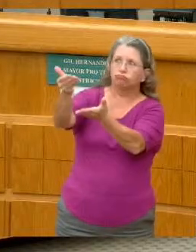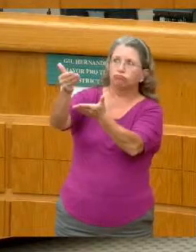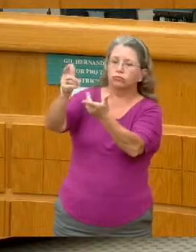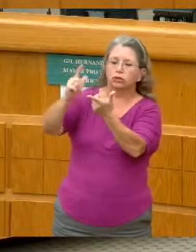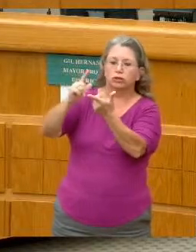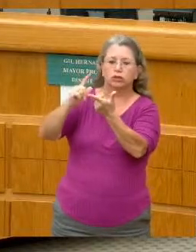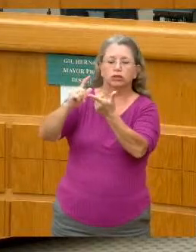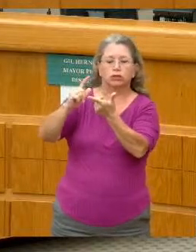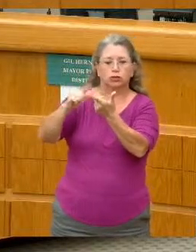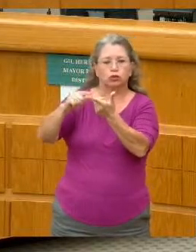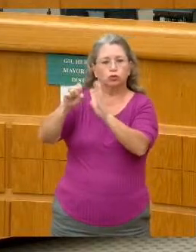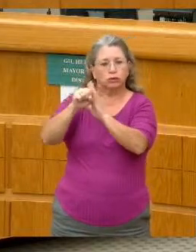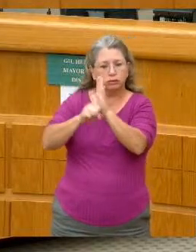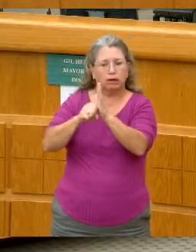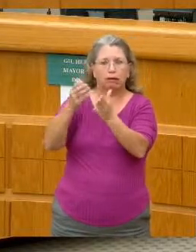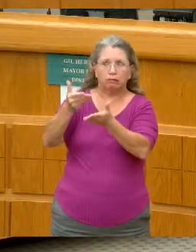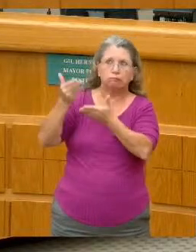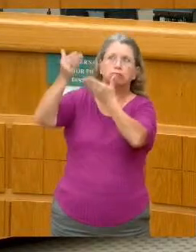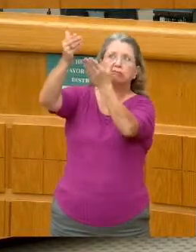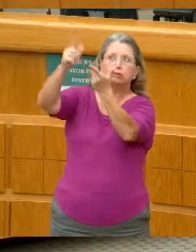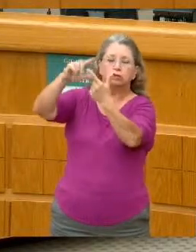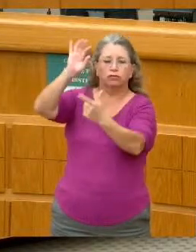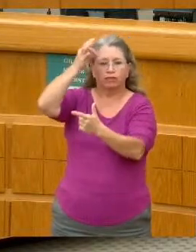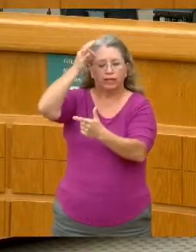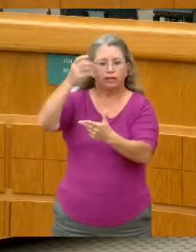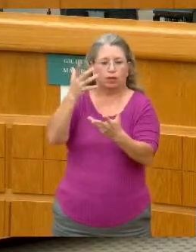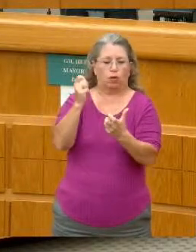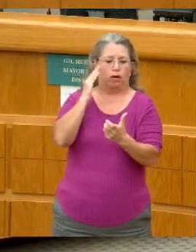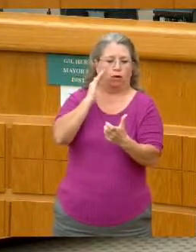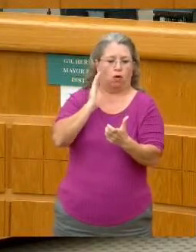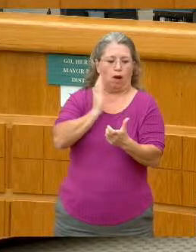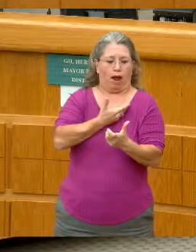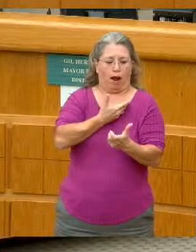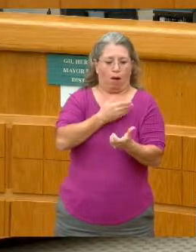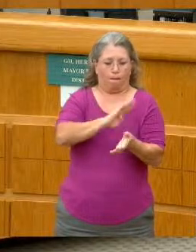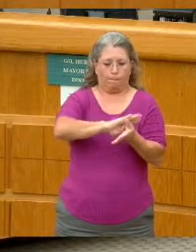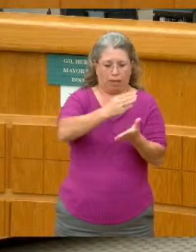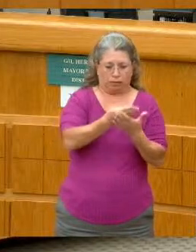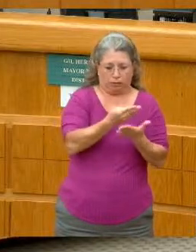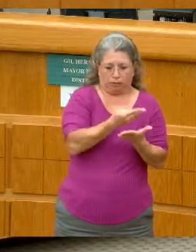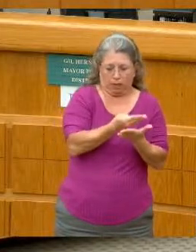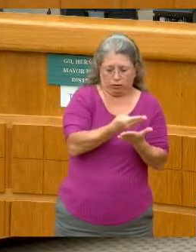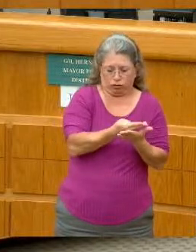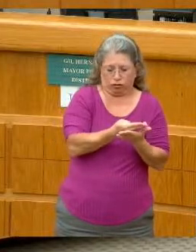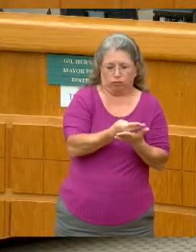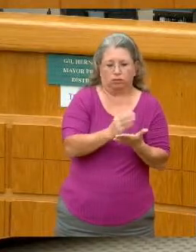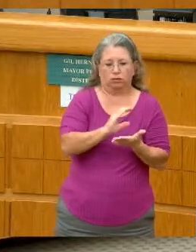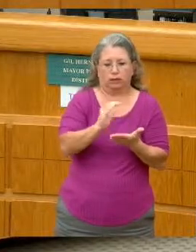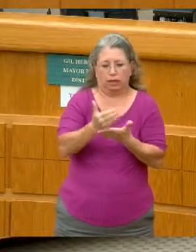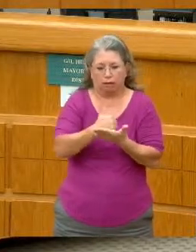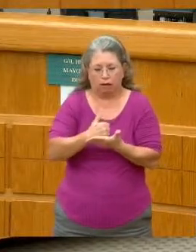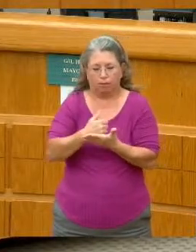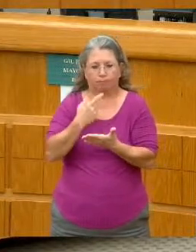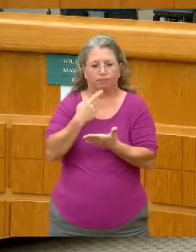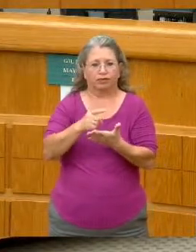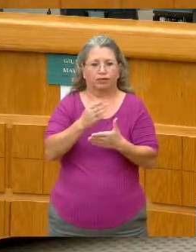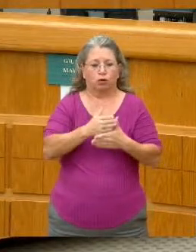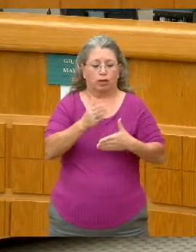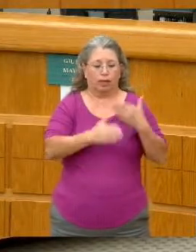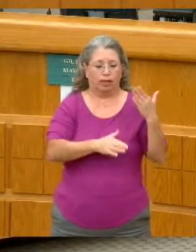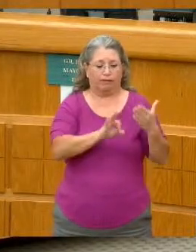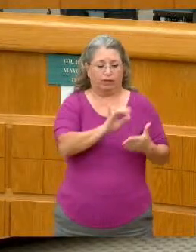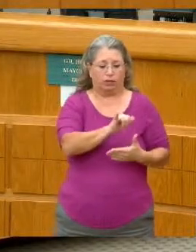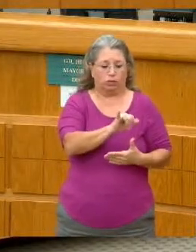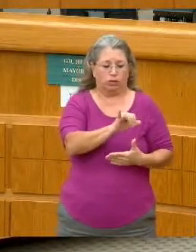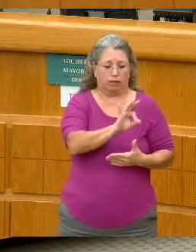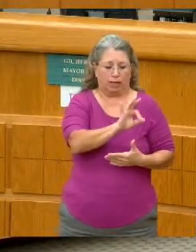want to know what our budget and income was for the end of fiscal year 19. They want to know what it's projected to be at the end of fiscal year 20,